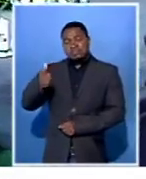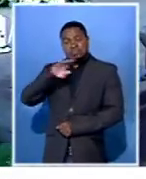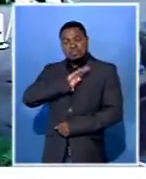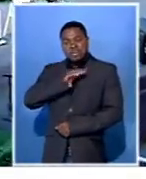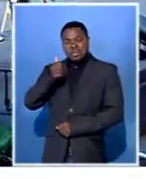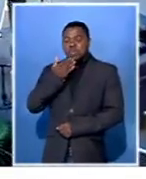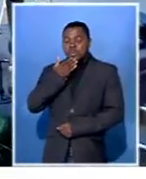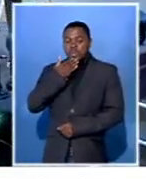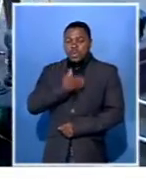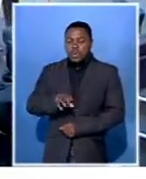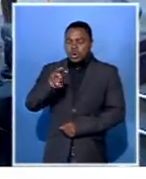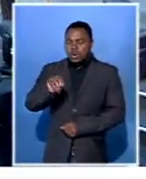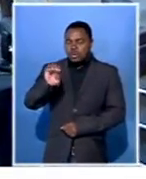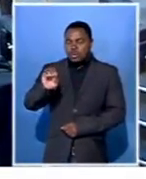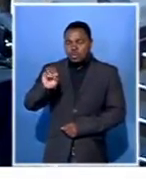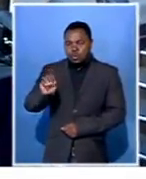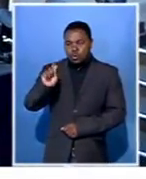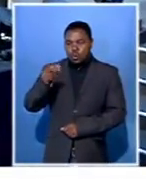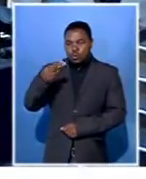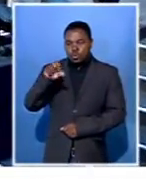Master Warrant Officer Mochwanchweng,